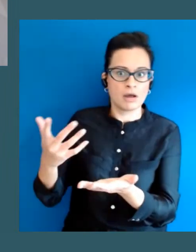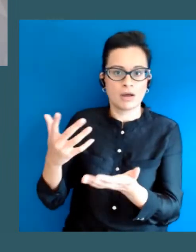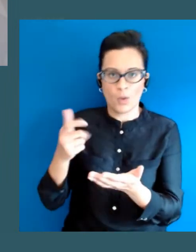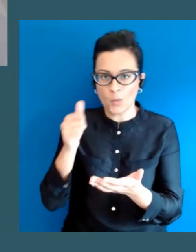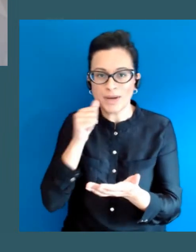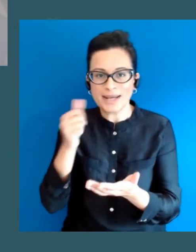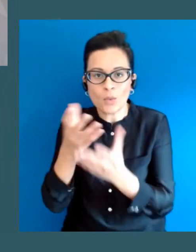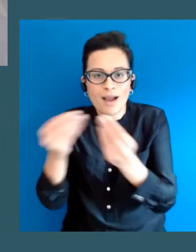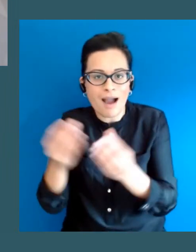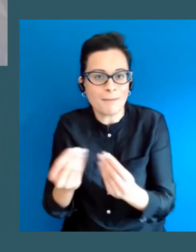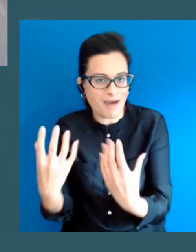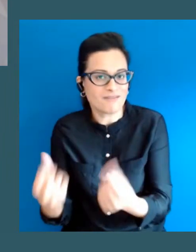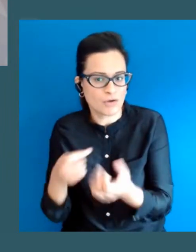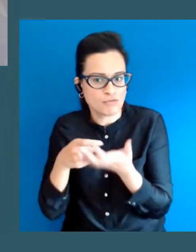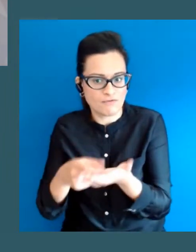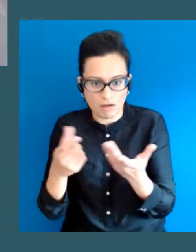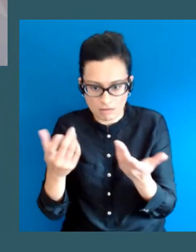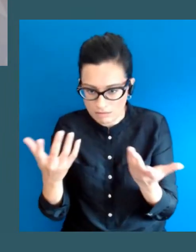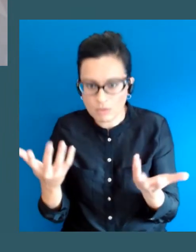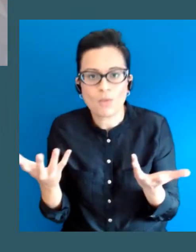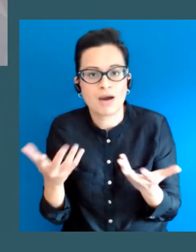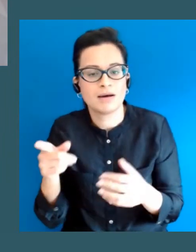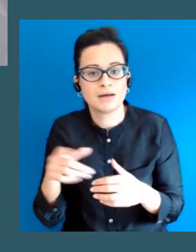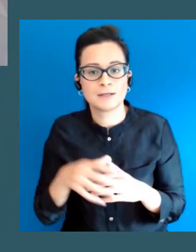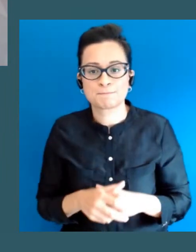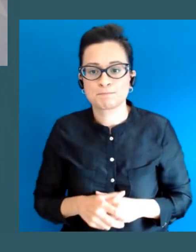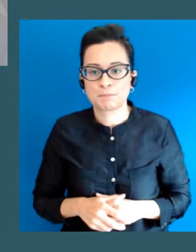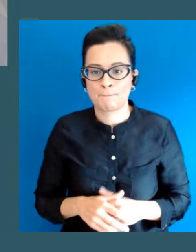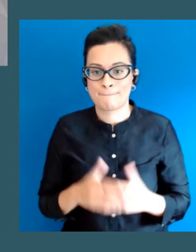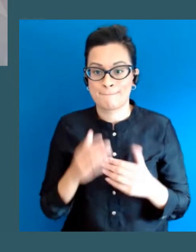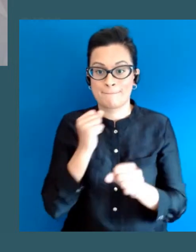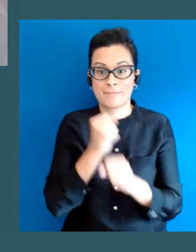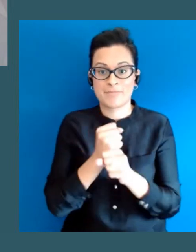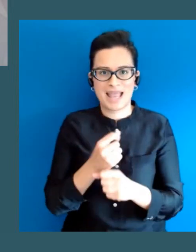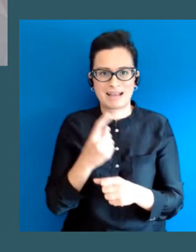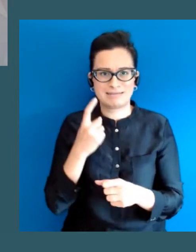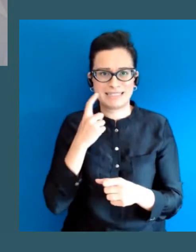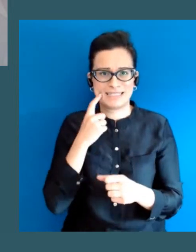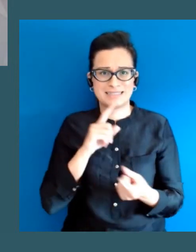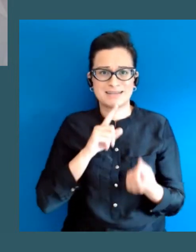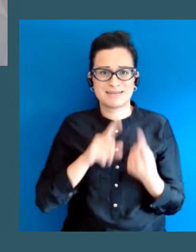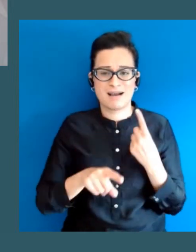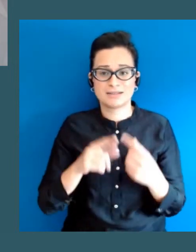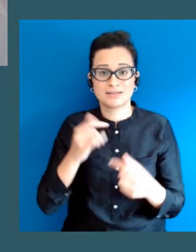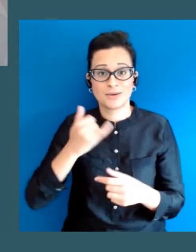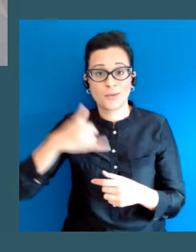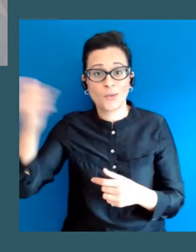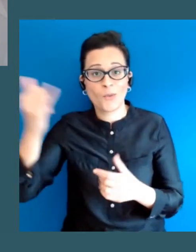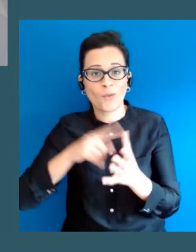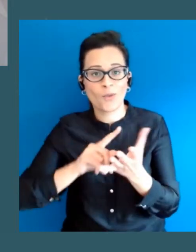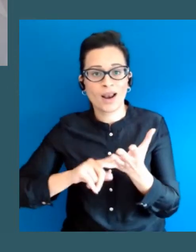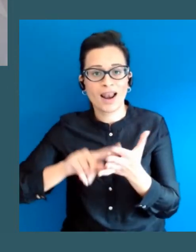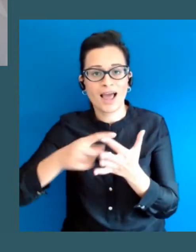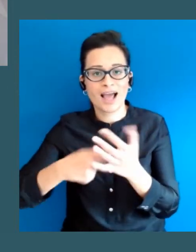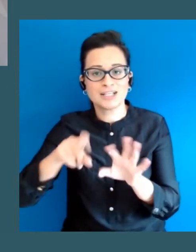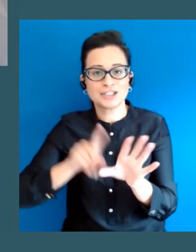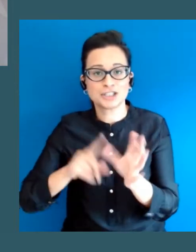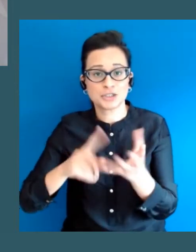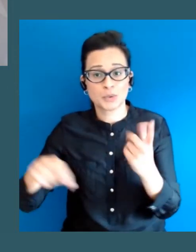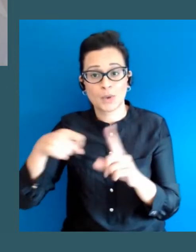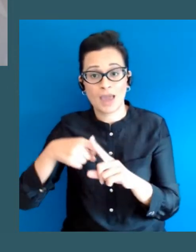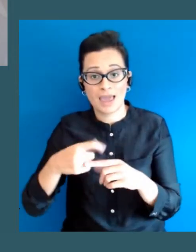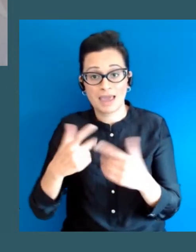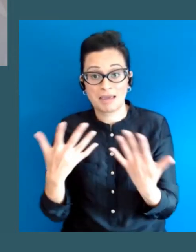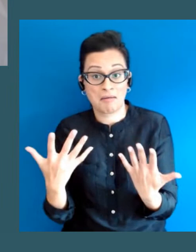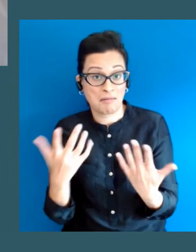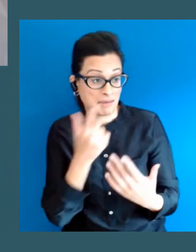moment. Yeah. I don't know, easy answer, possibly call AllergyUK. You could do that. That wasn't the